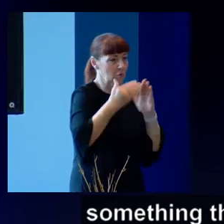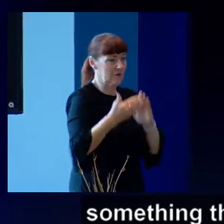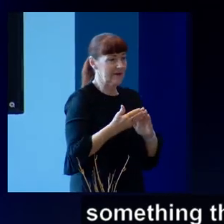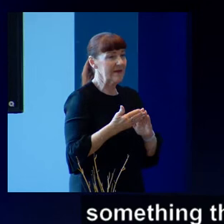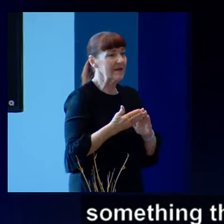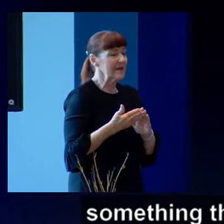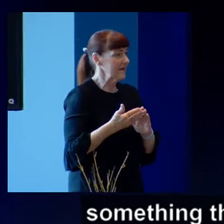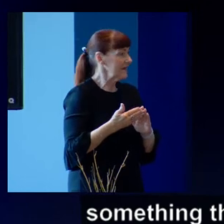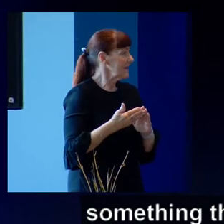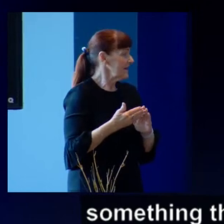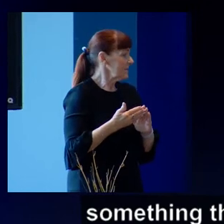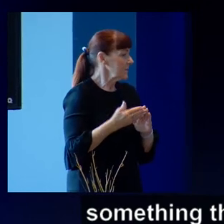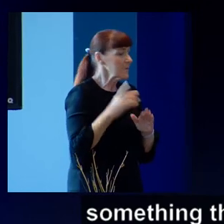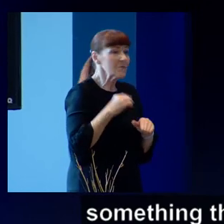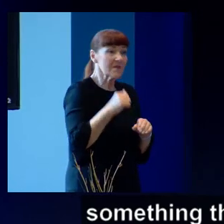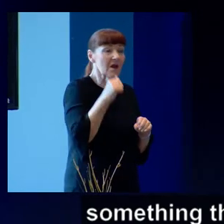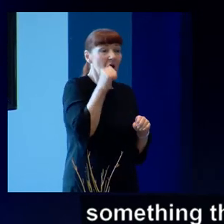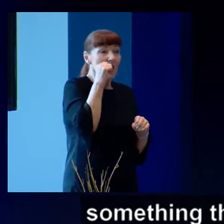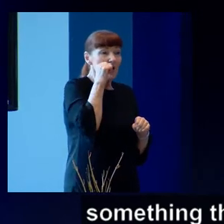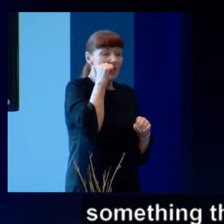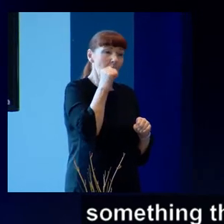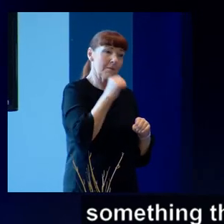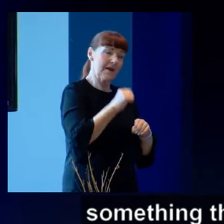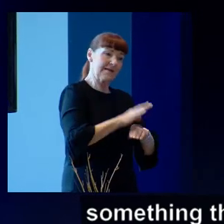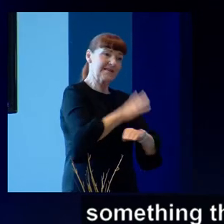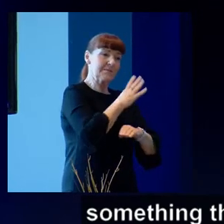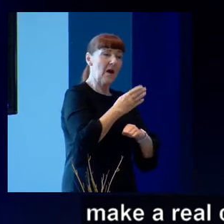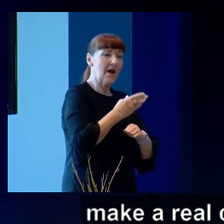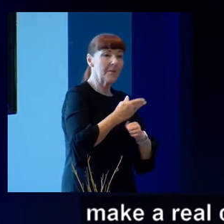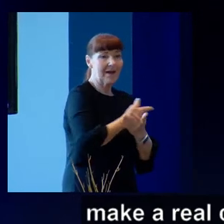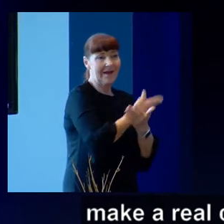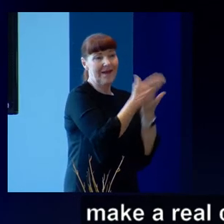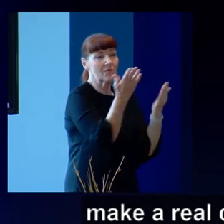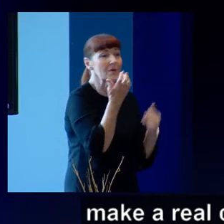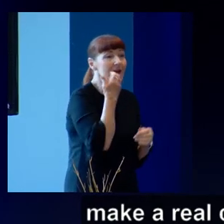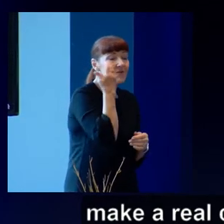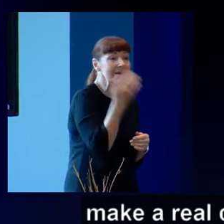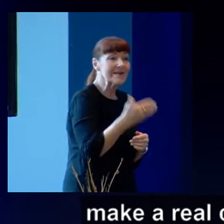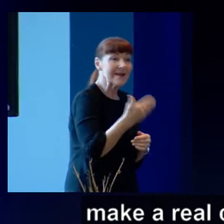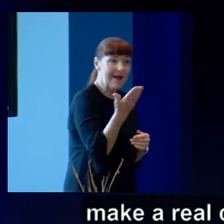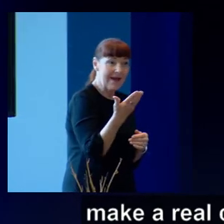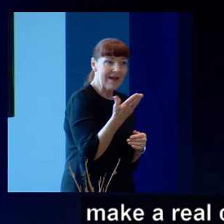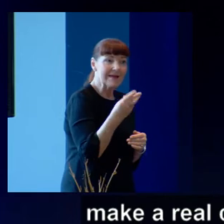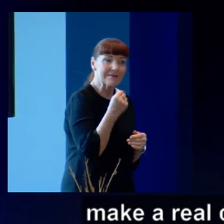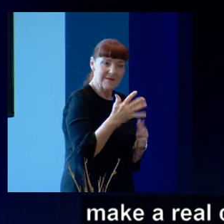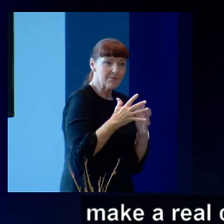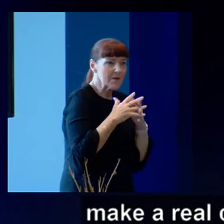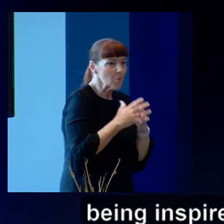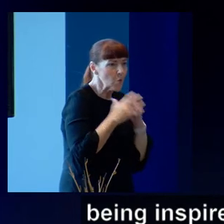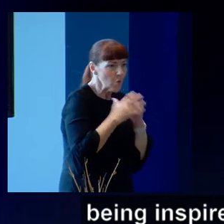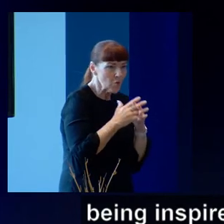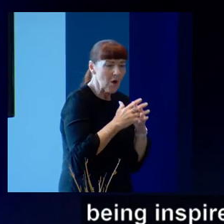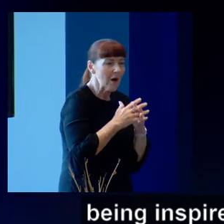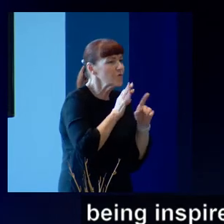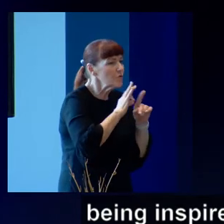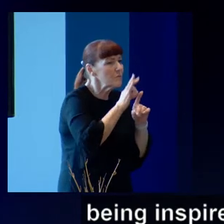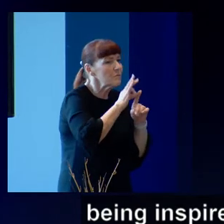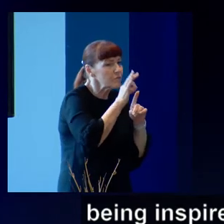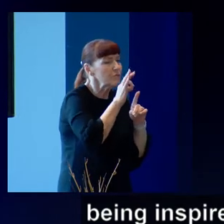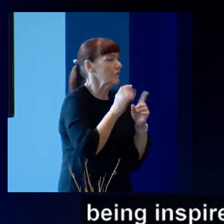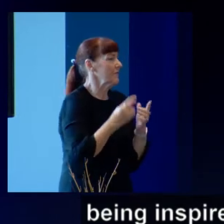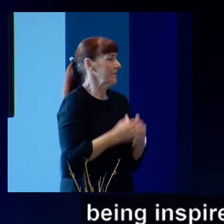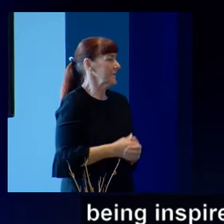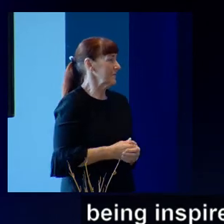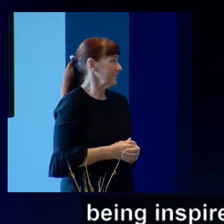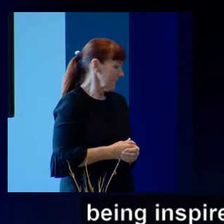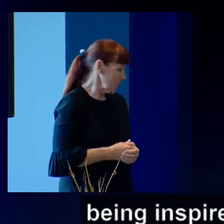just knowing and being inspired by everyone every day that there really is something that you can do to make your little corner of the world a better place.